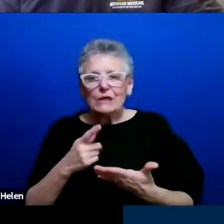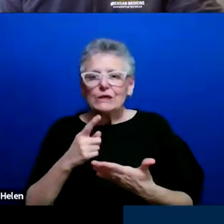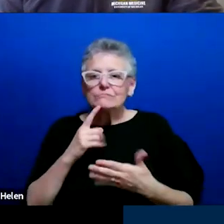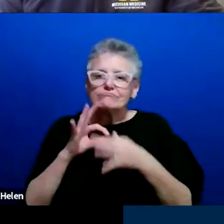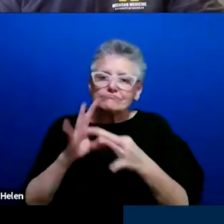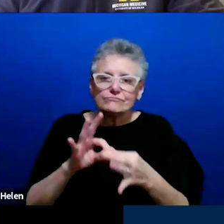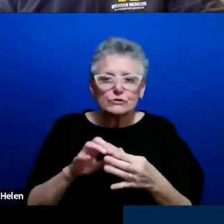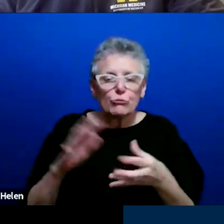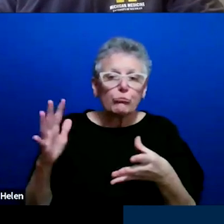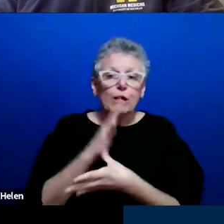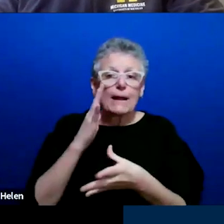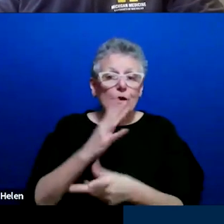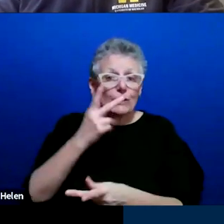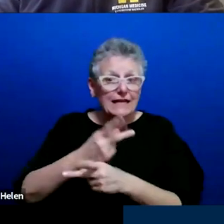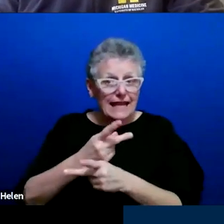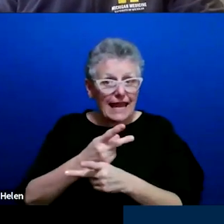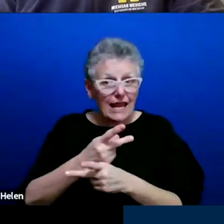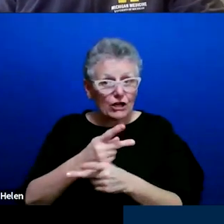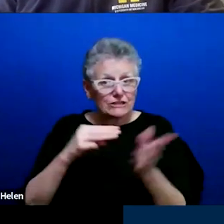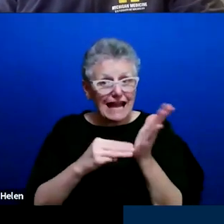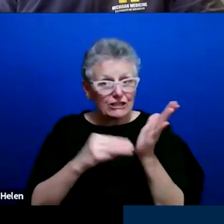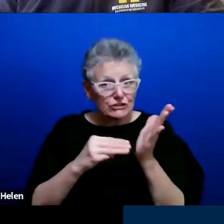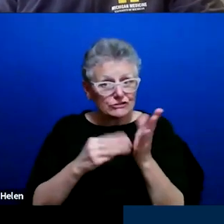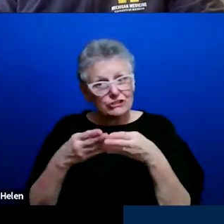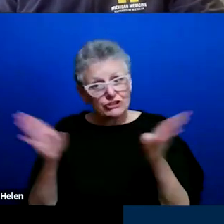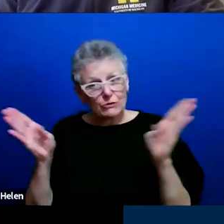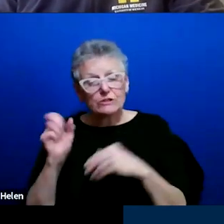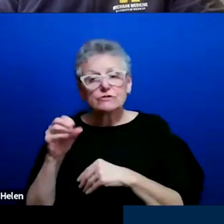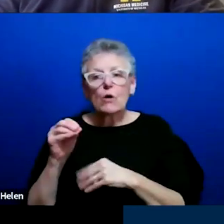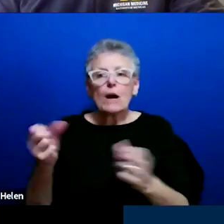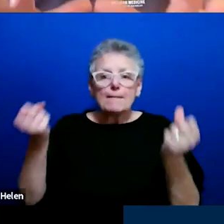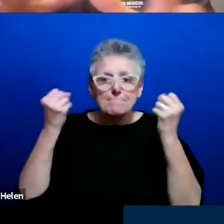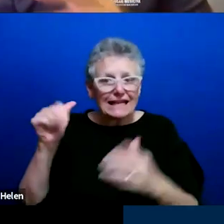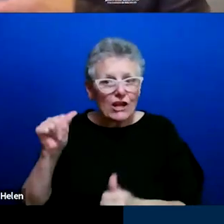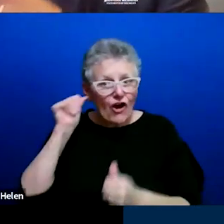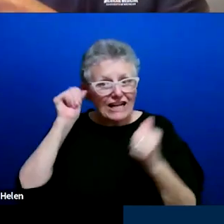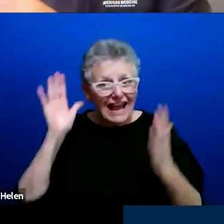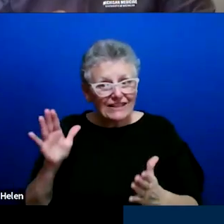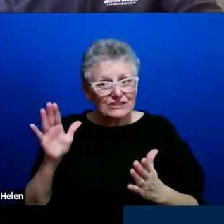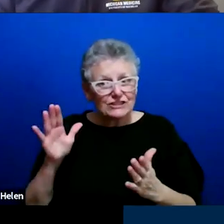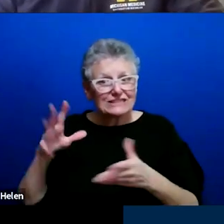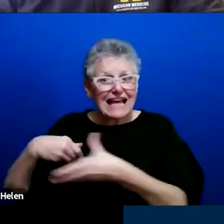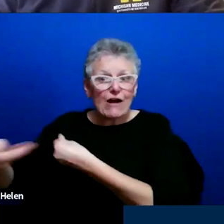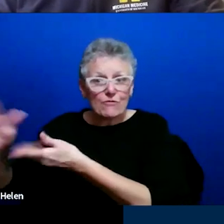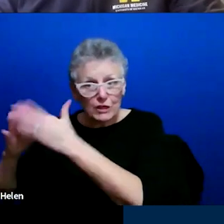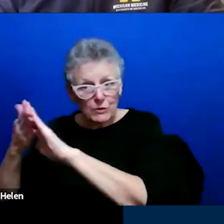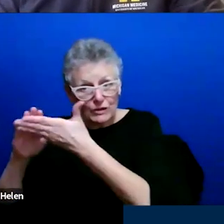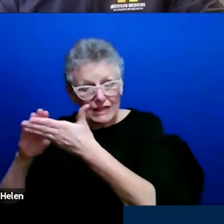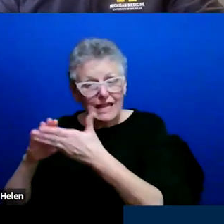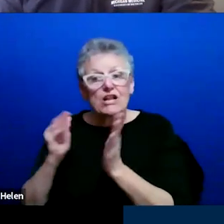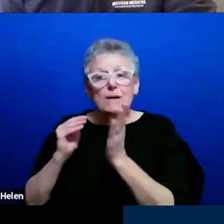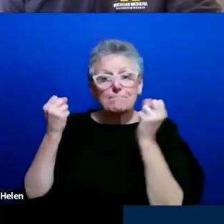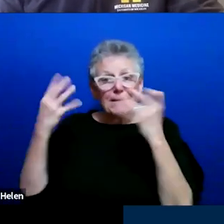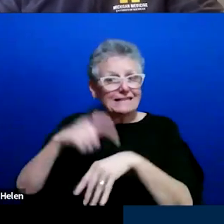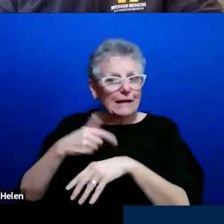to primary care providers across the board. So many audiologists obviously are in the community, and often we